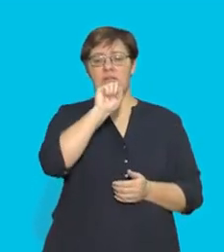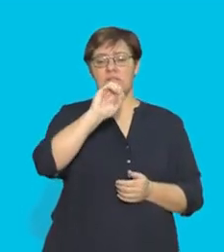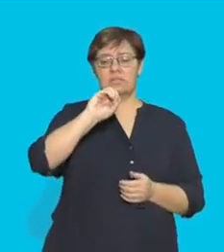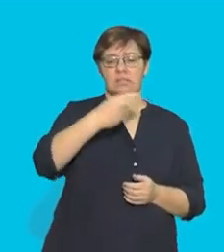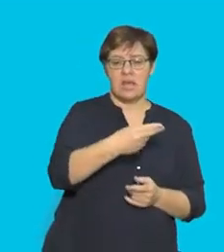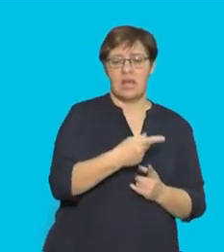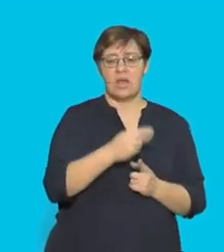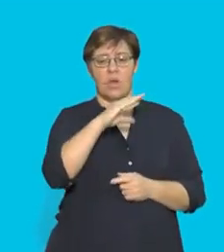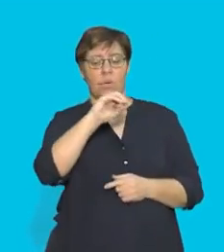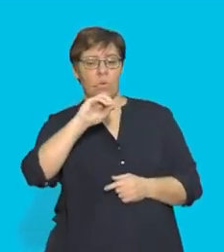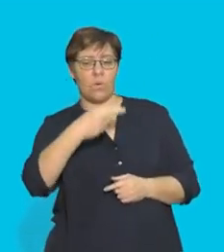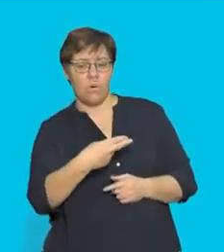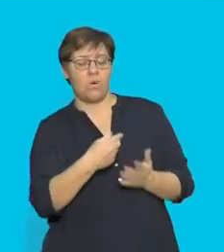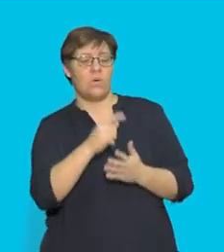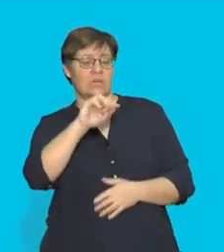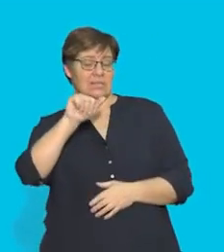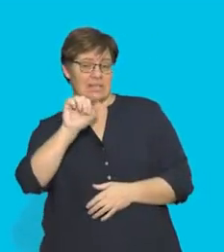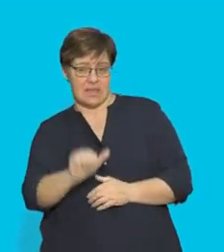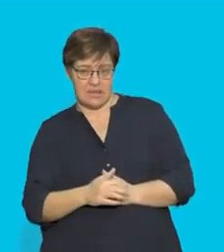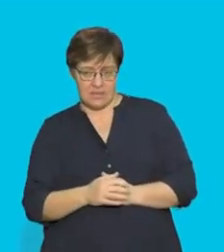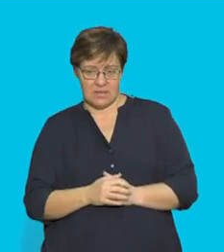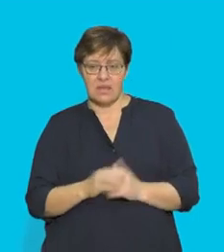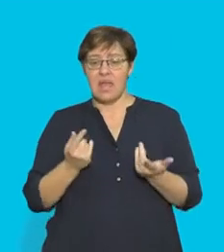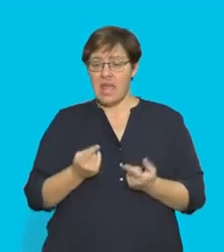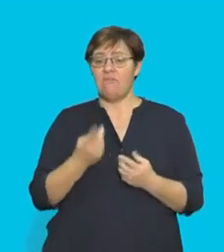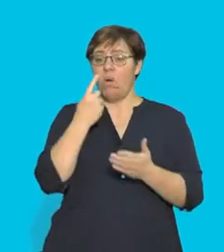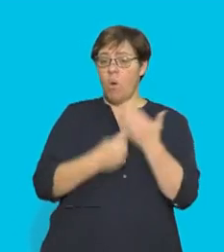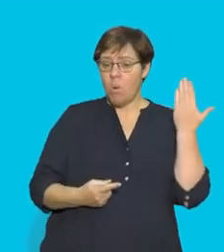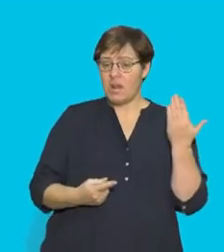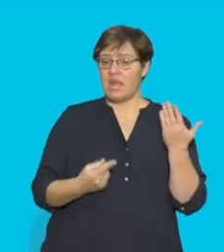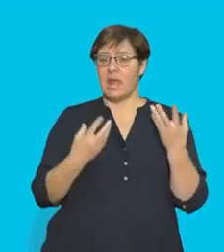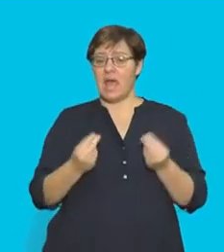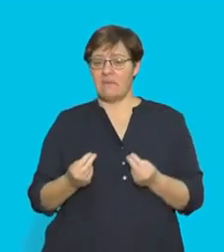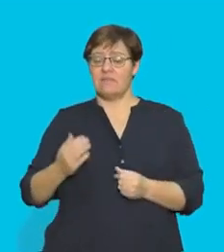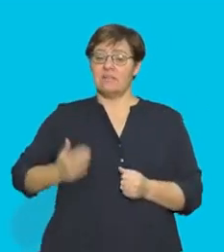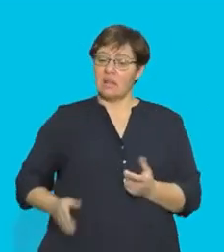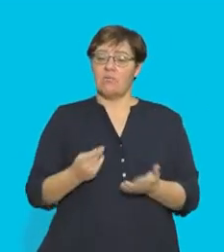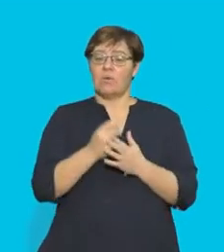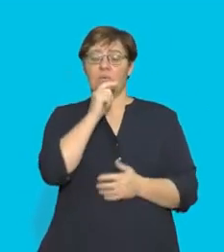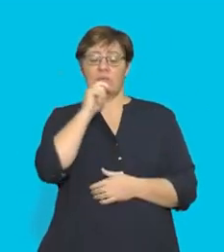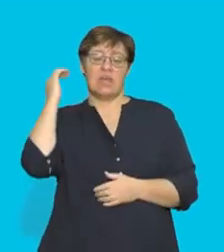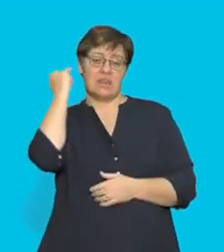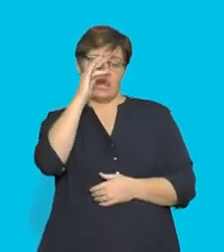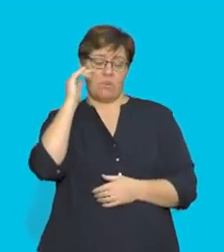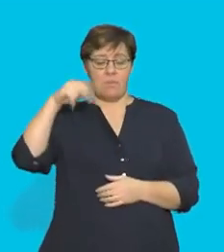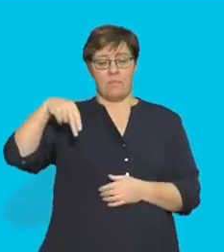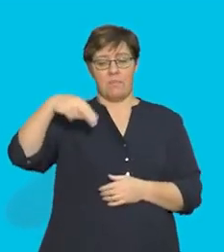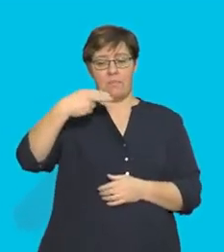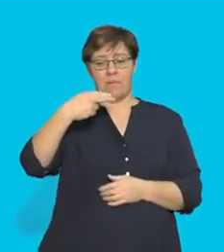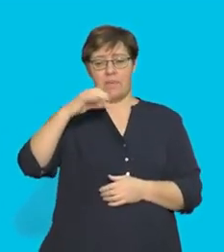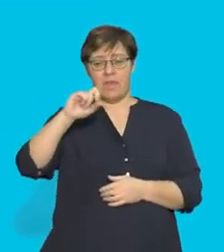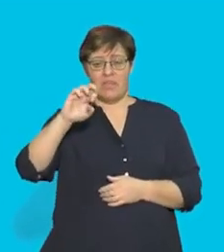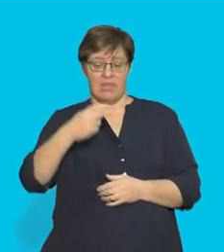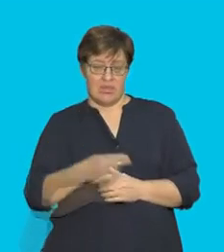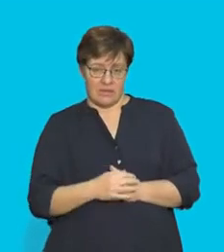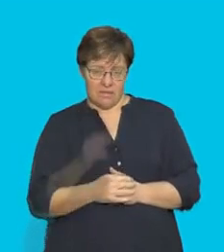it. If it involves no angles, it only has sides, then obviously we're going to use theorem of Pythagoras. Okay, if it's not